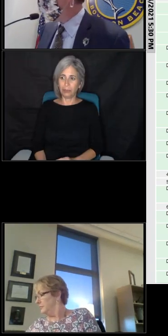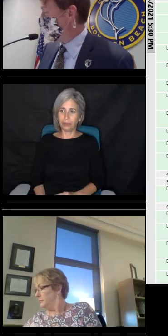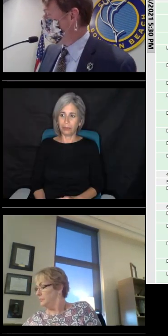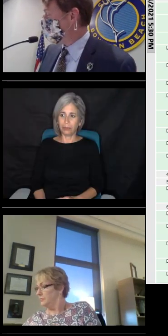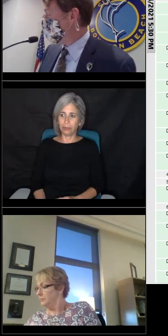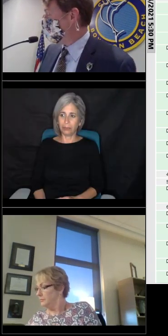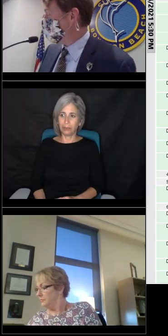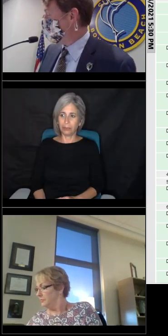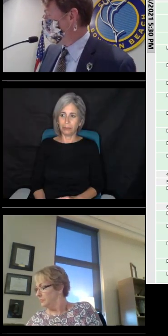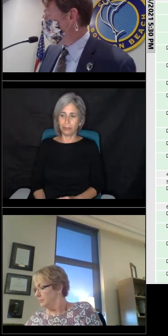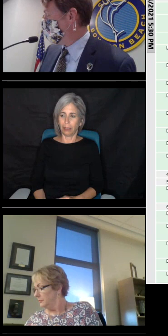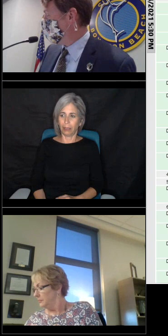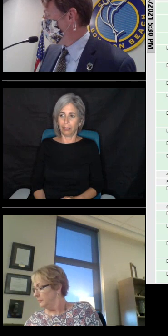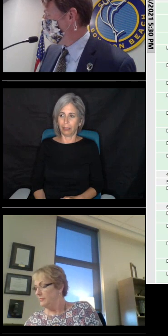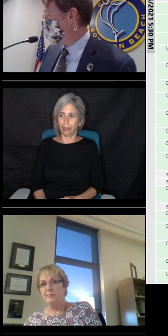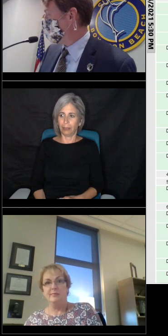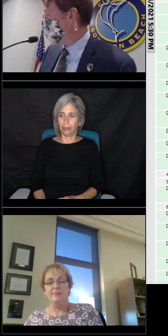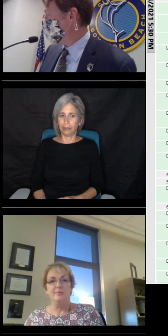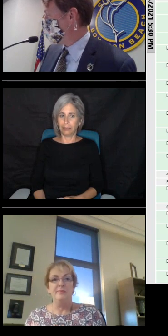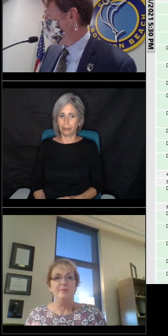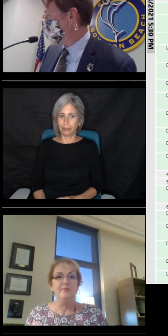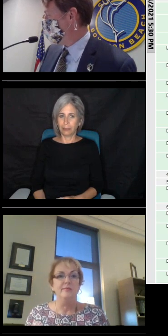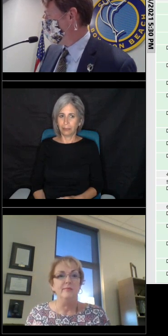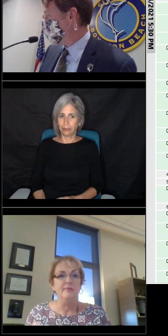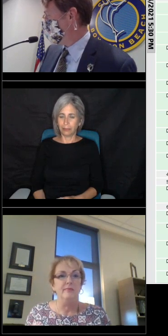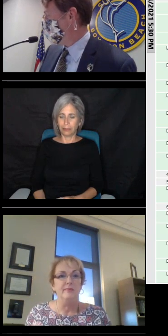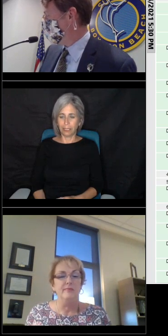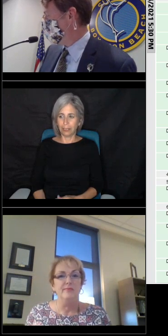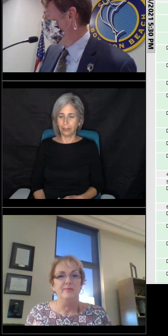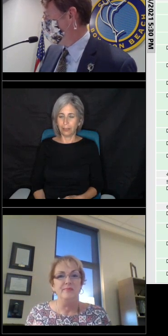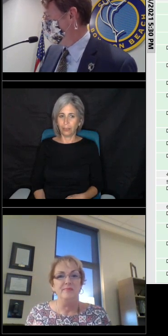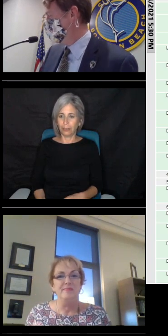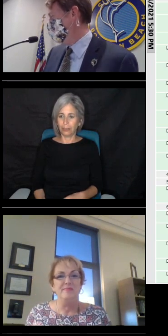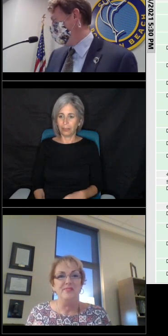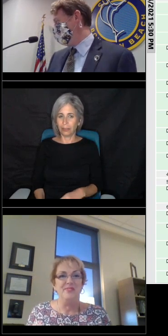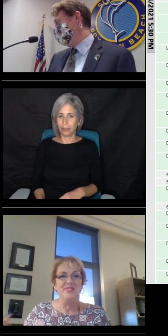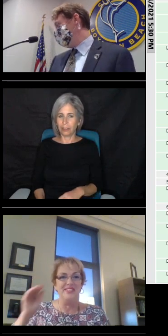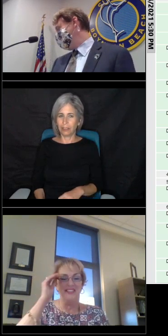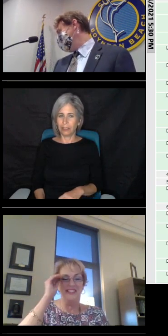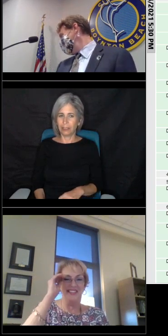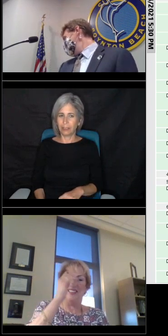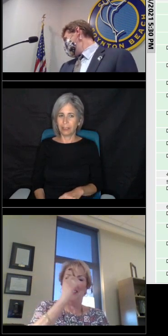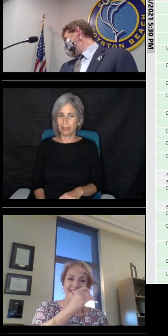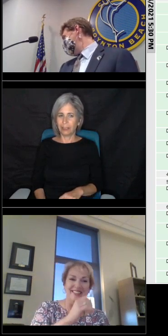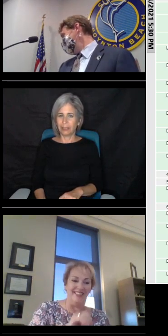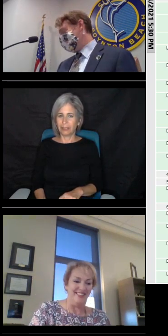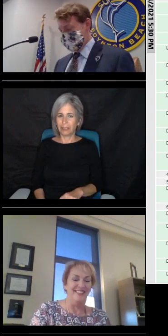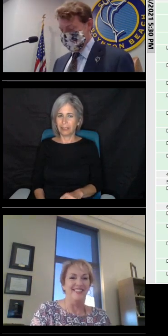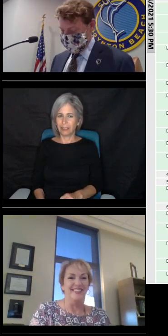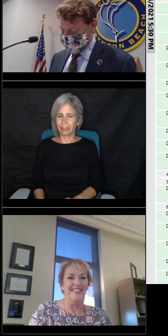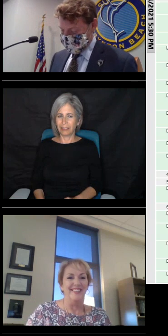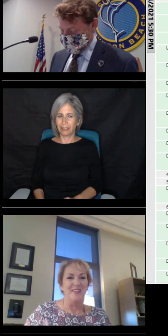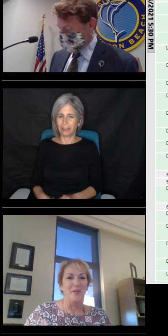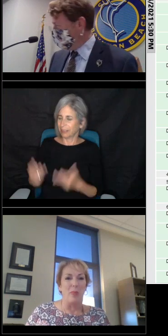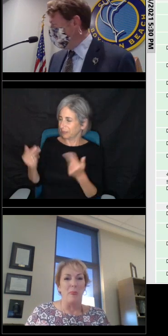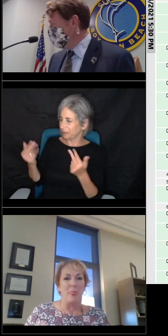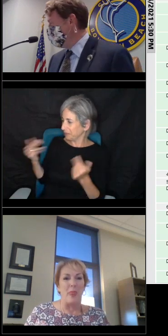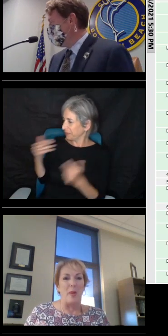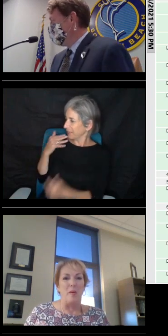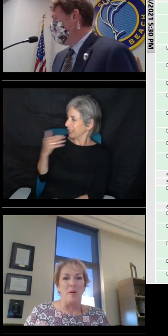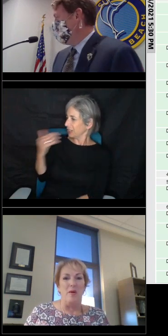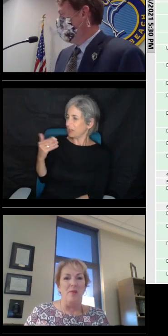That is a very nice skirt you're wearing too. Is that also the Haitian colors? No, they're not. But thank you.